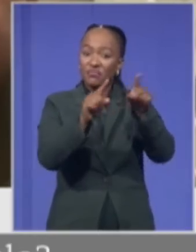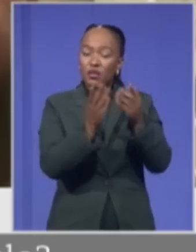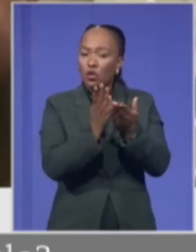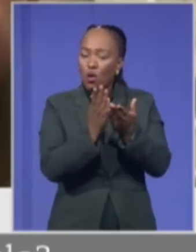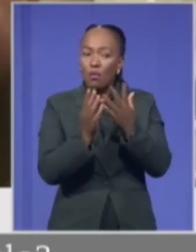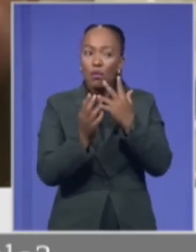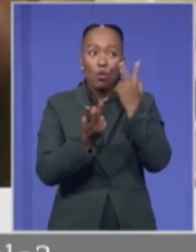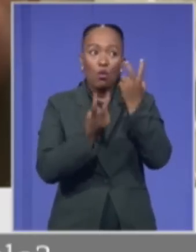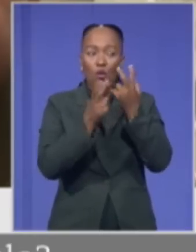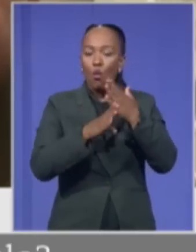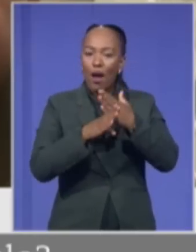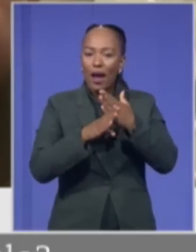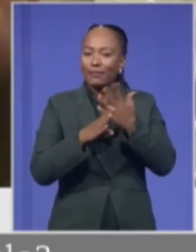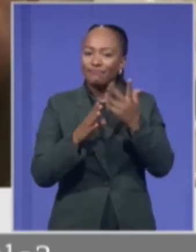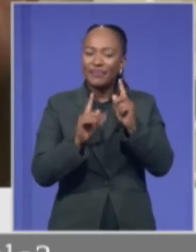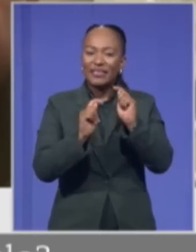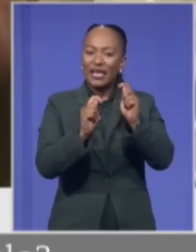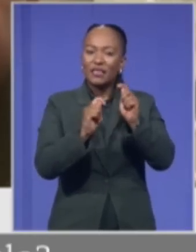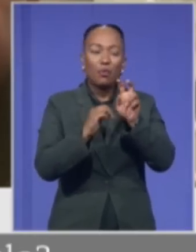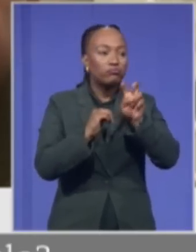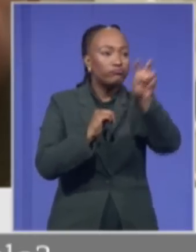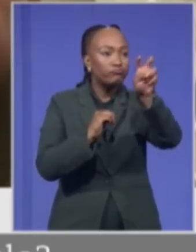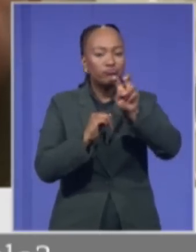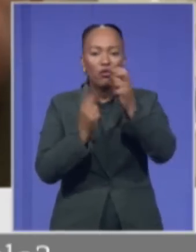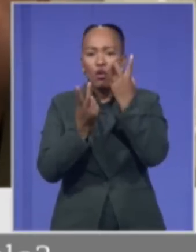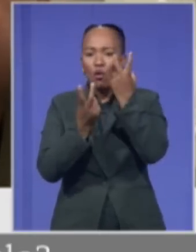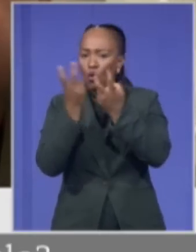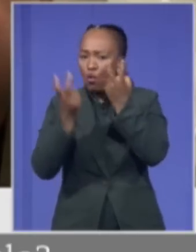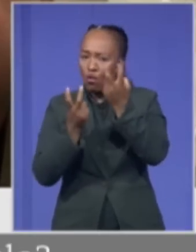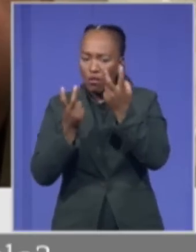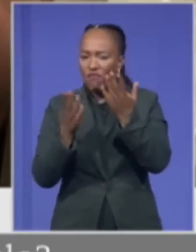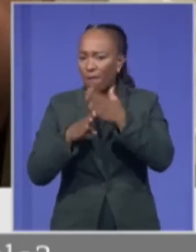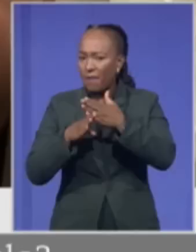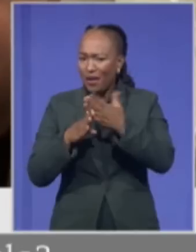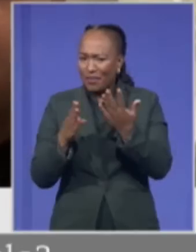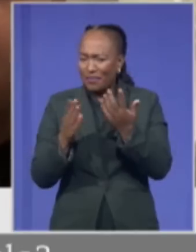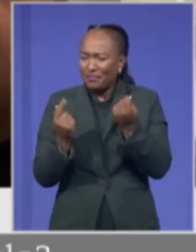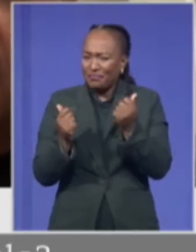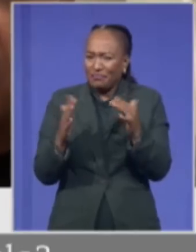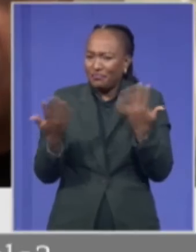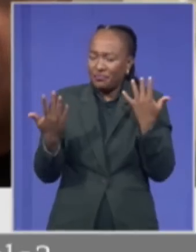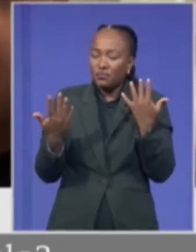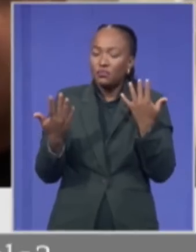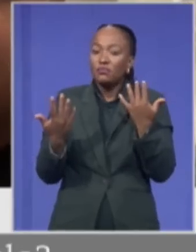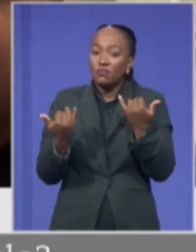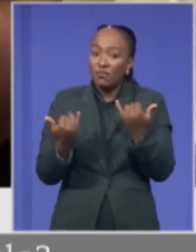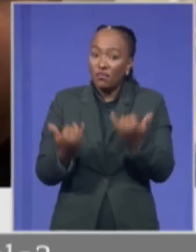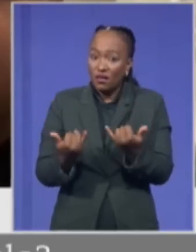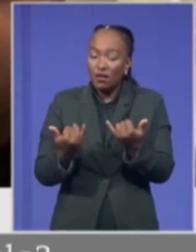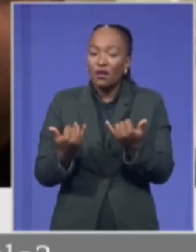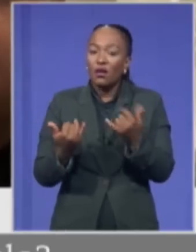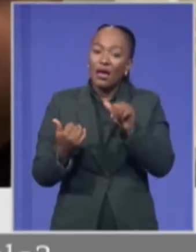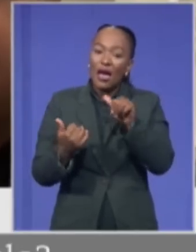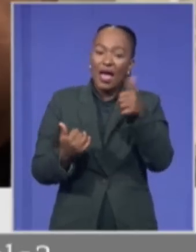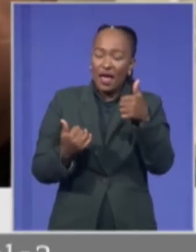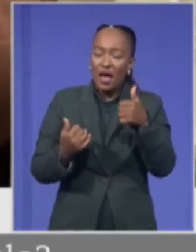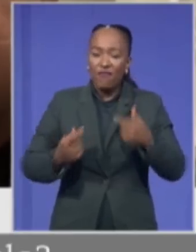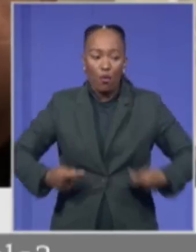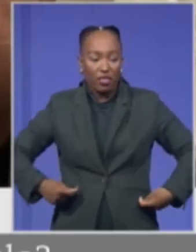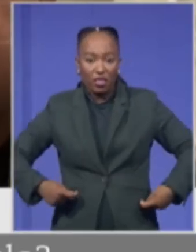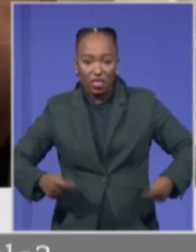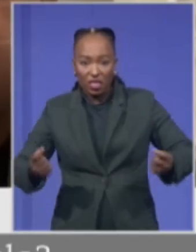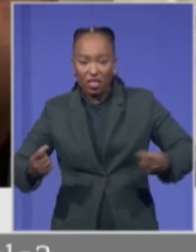bana tšhelete ya hore ba palame transport go batla mesebetsi eno let alone bothata be leng hore na le bona ba di cost tse leng hore di teng ka